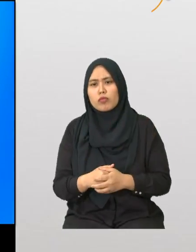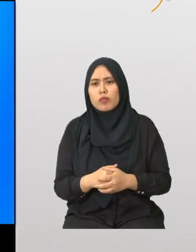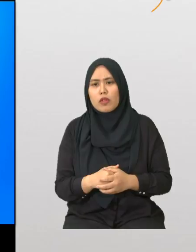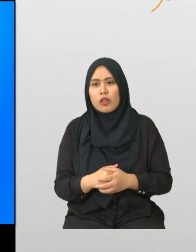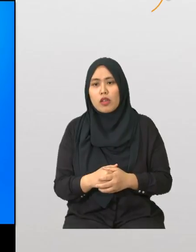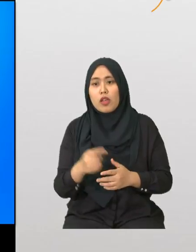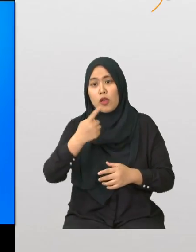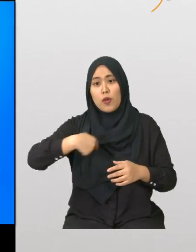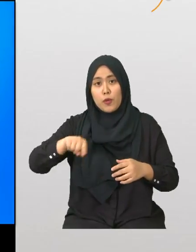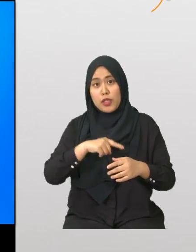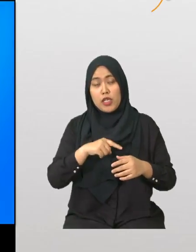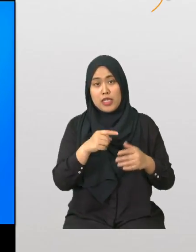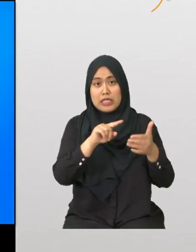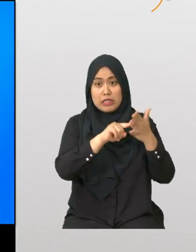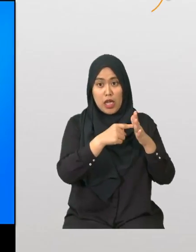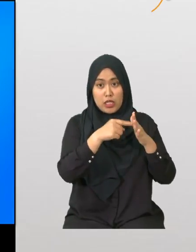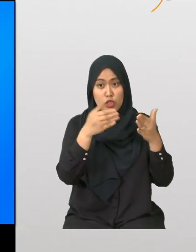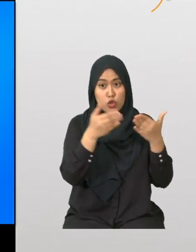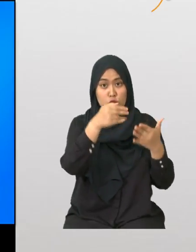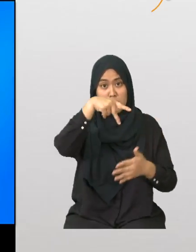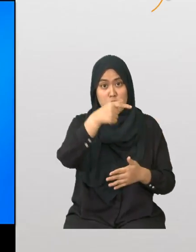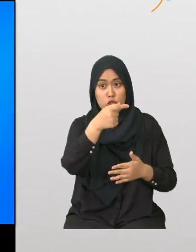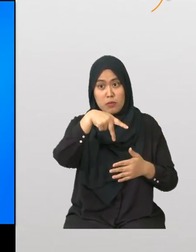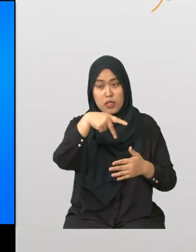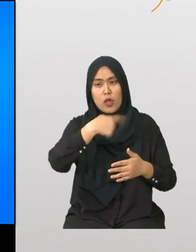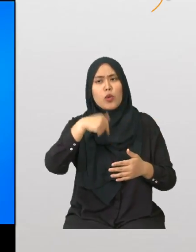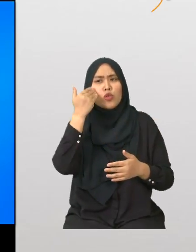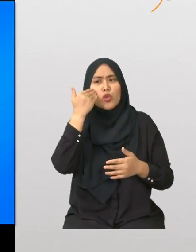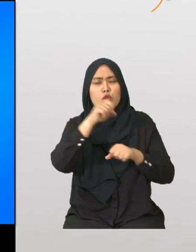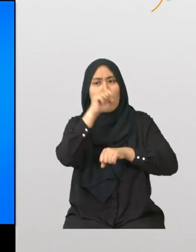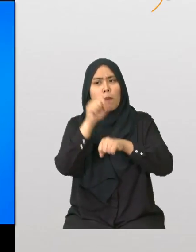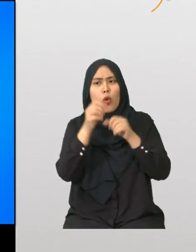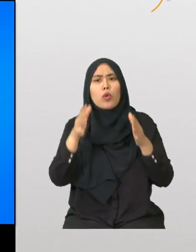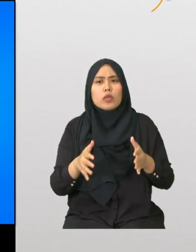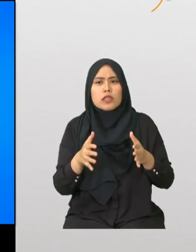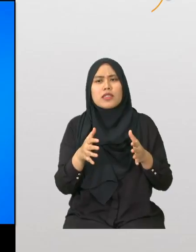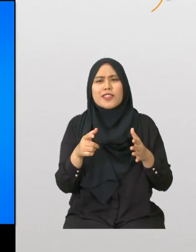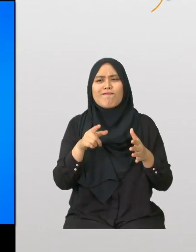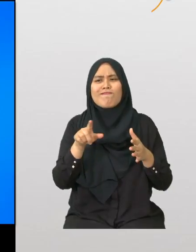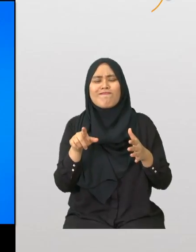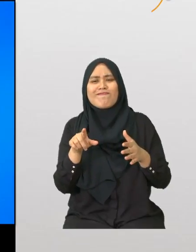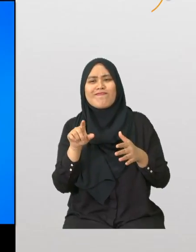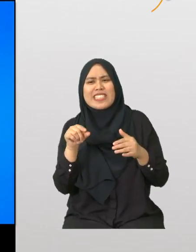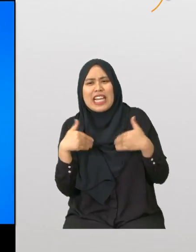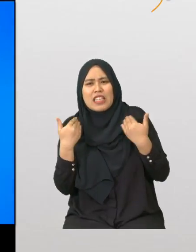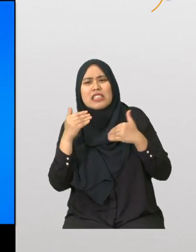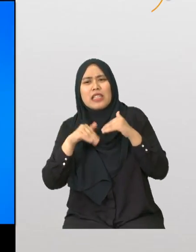When we introduced the PGP, we knew that Singaporeans a little younger than the PGP, than the pioneers, than the PGs, would just miss